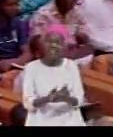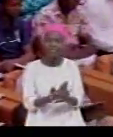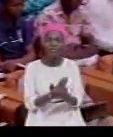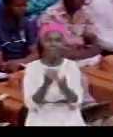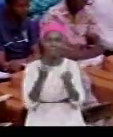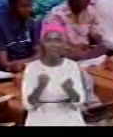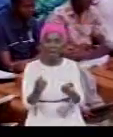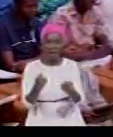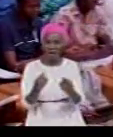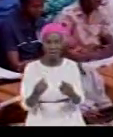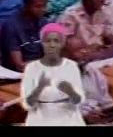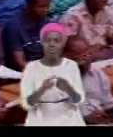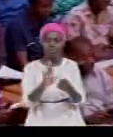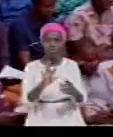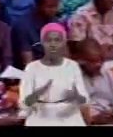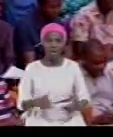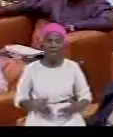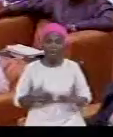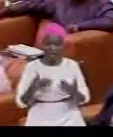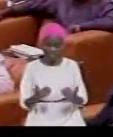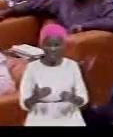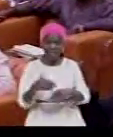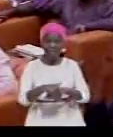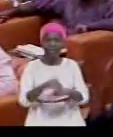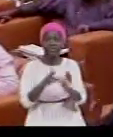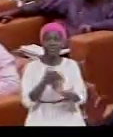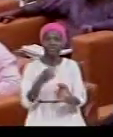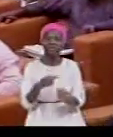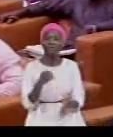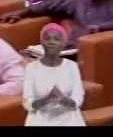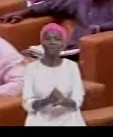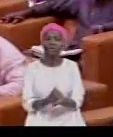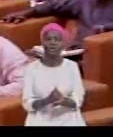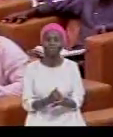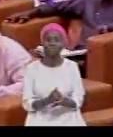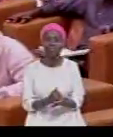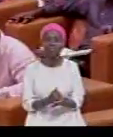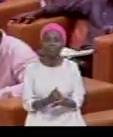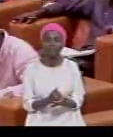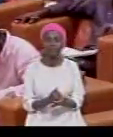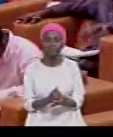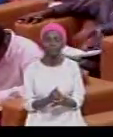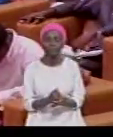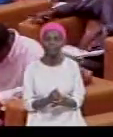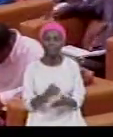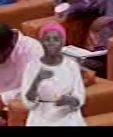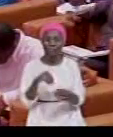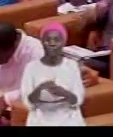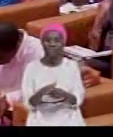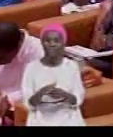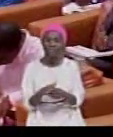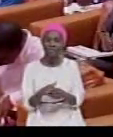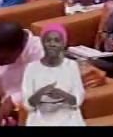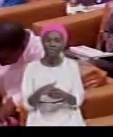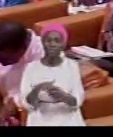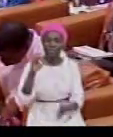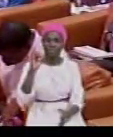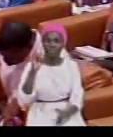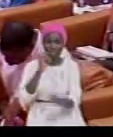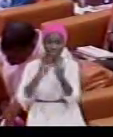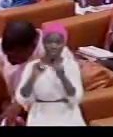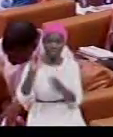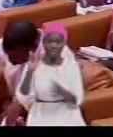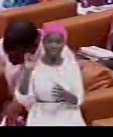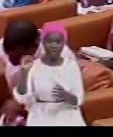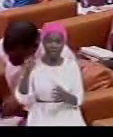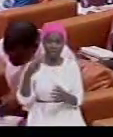life tonight in Jesus' name. And we're looking at Isaiah chapter 11, and we're reading